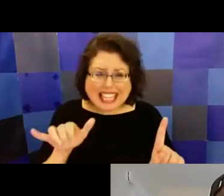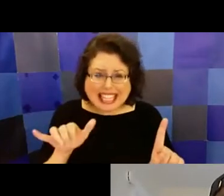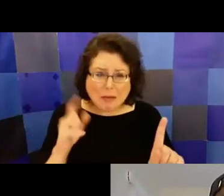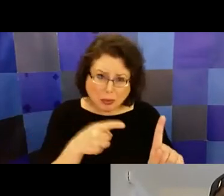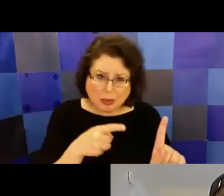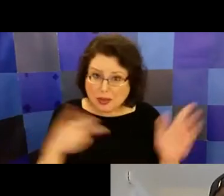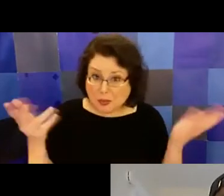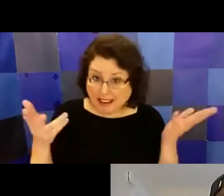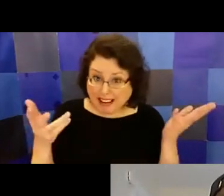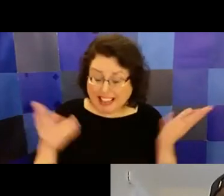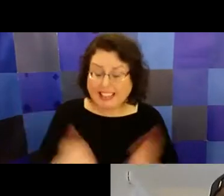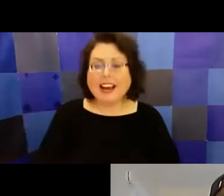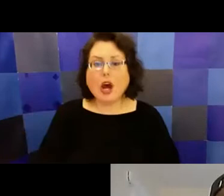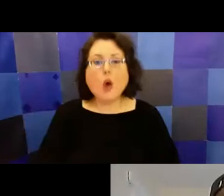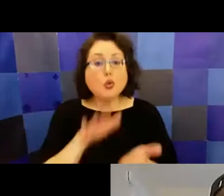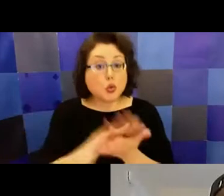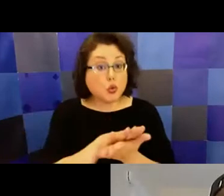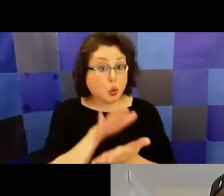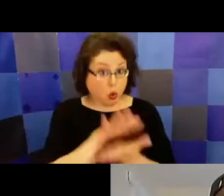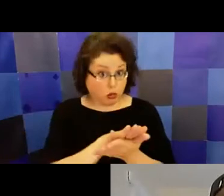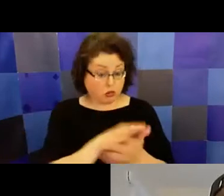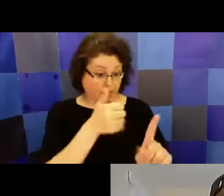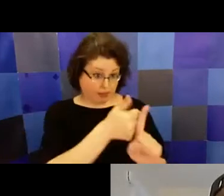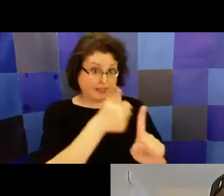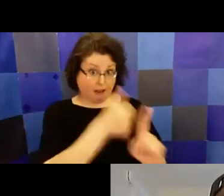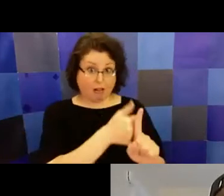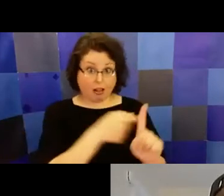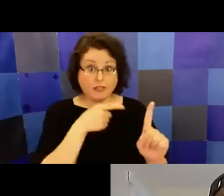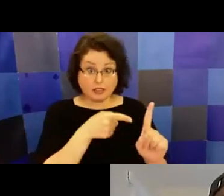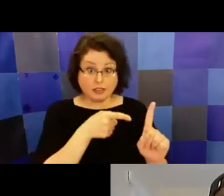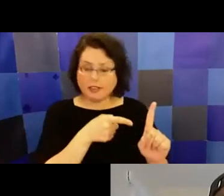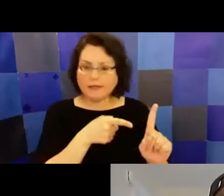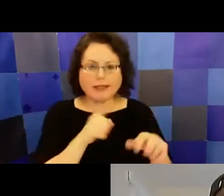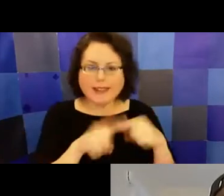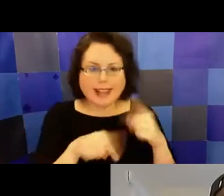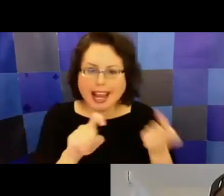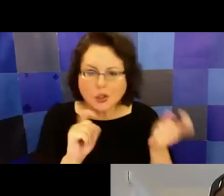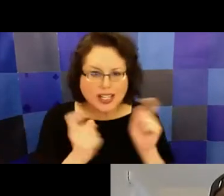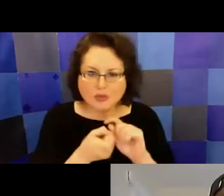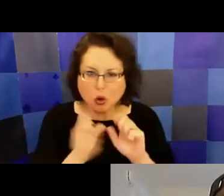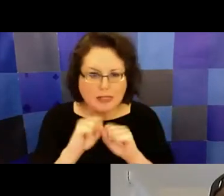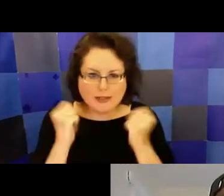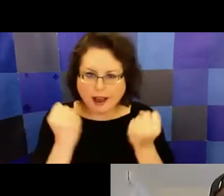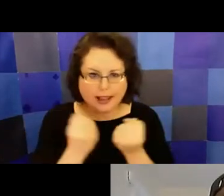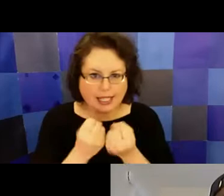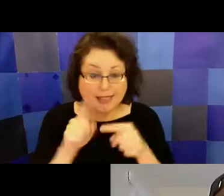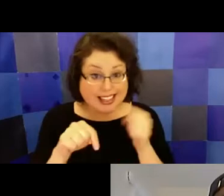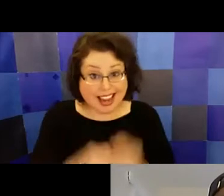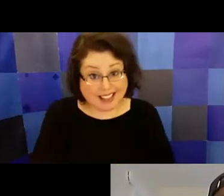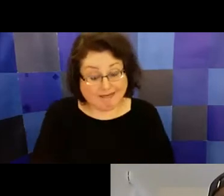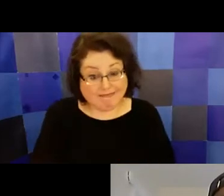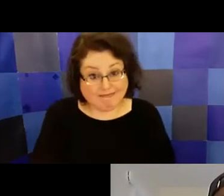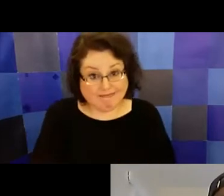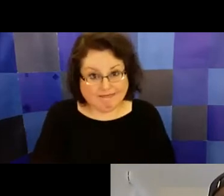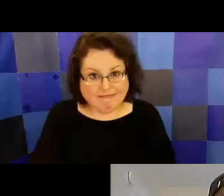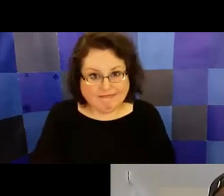that schools in of themselves are not gonna transform society, right? What schools